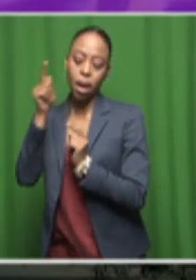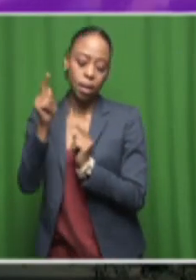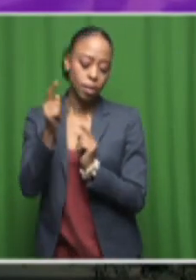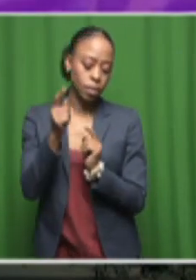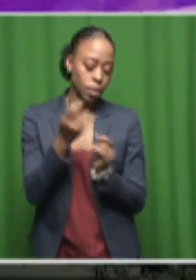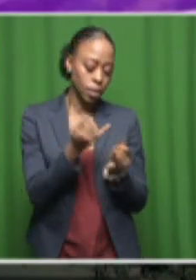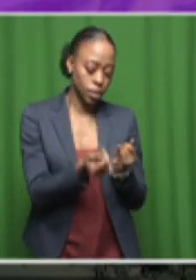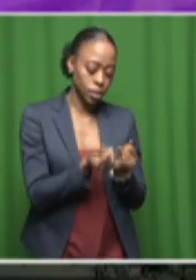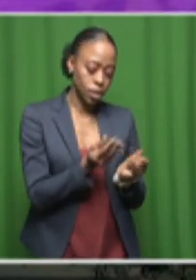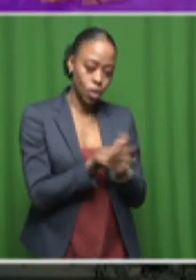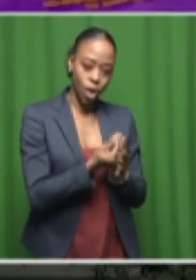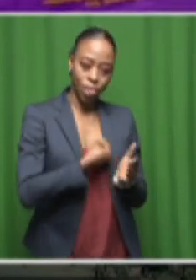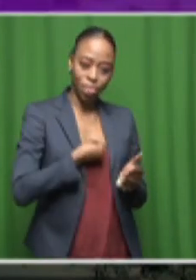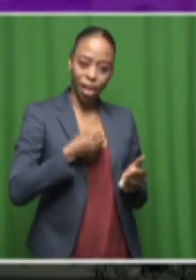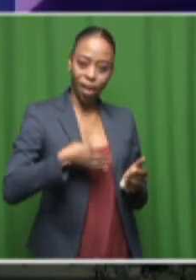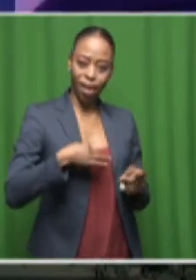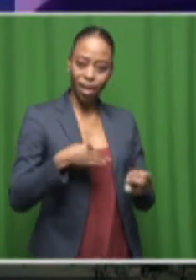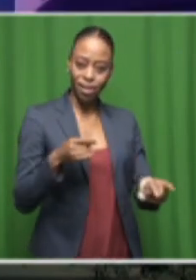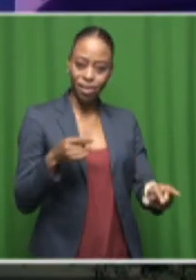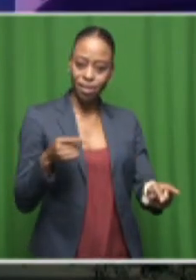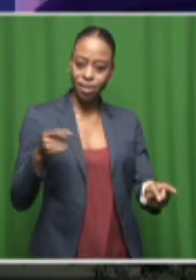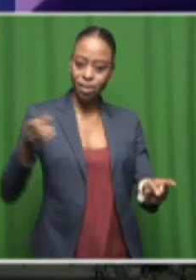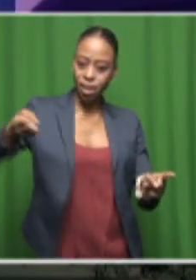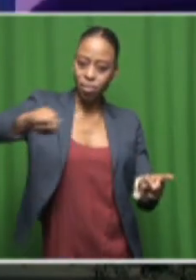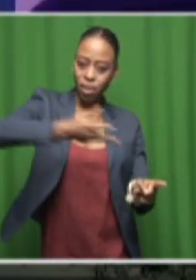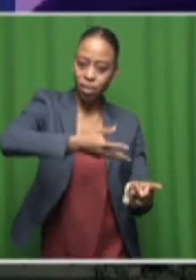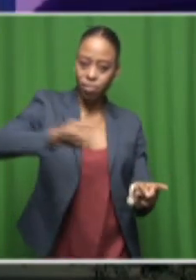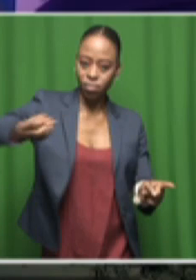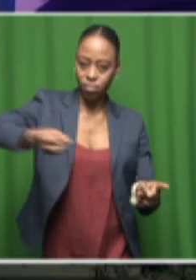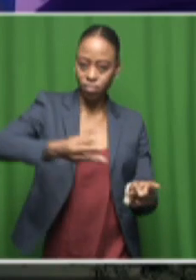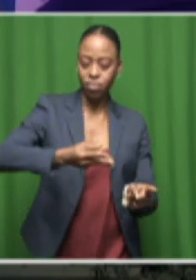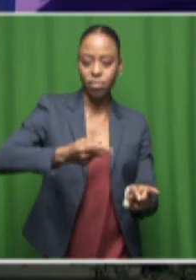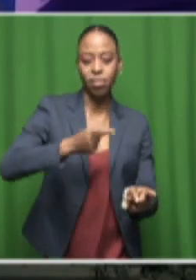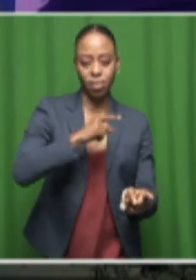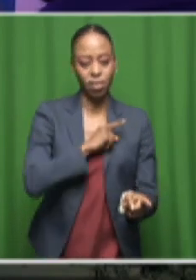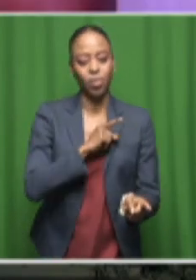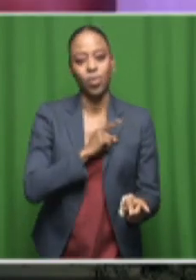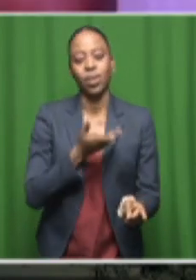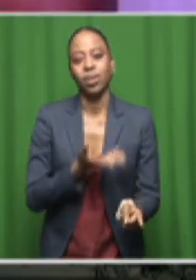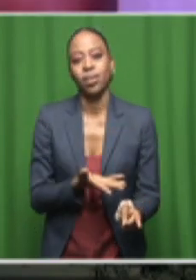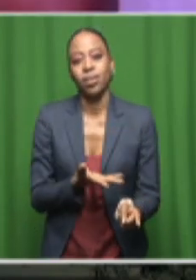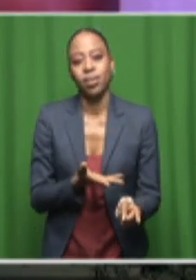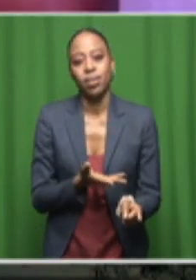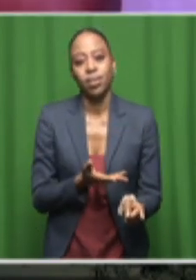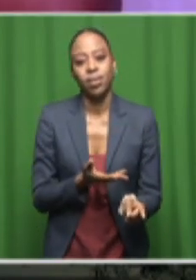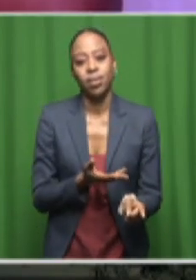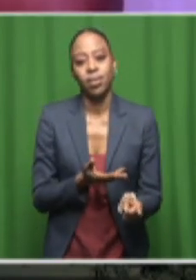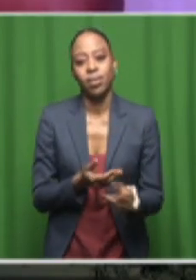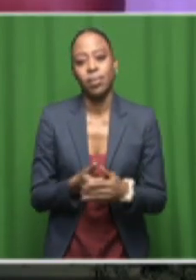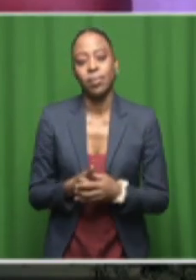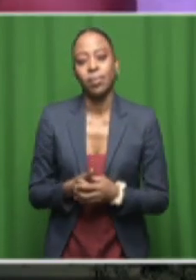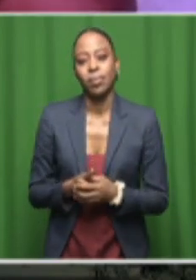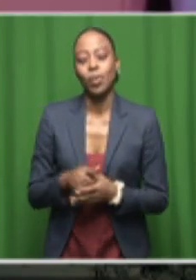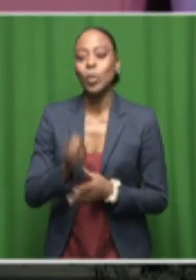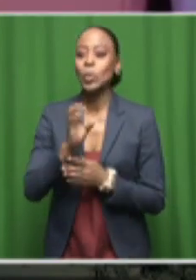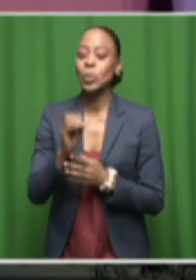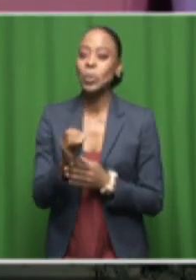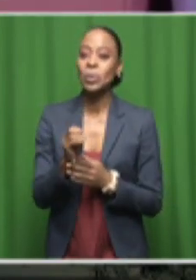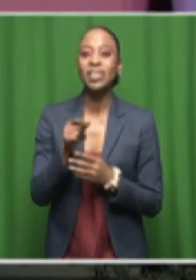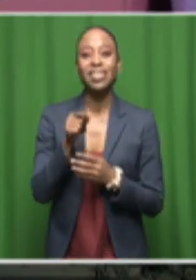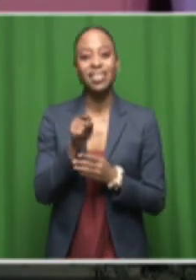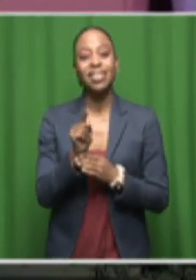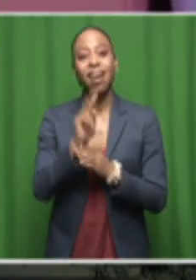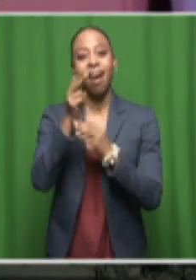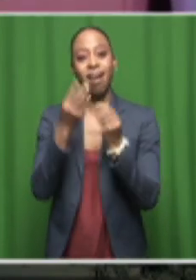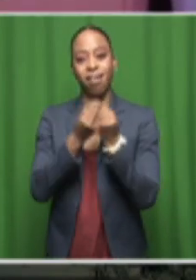the HIV prevalence is higher, and also younger women, where their HIV prevalence seems to be matching. So this is one of the